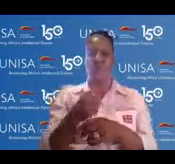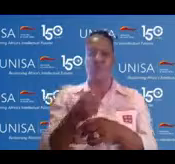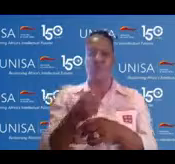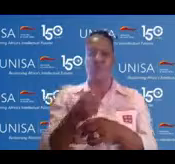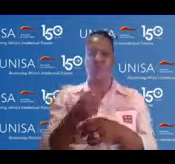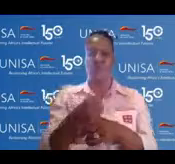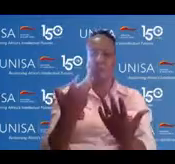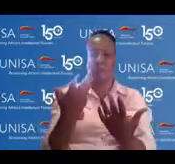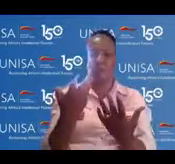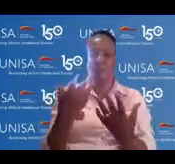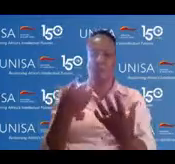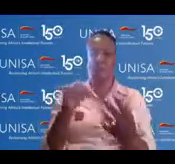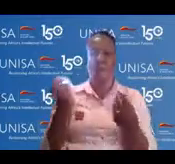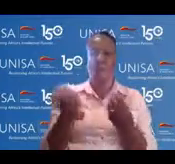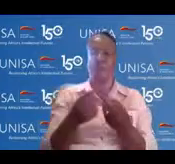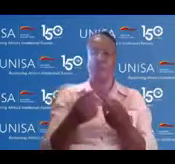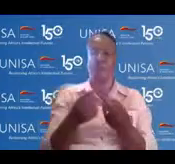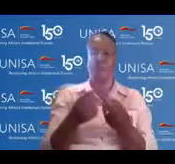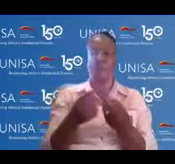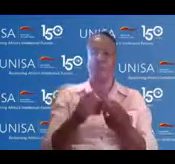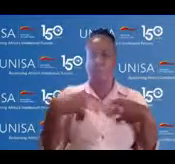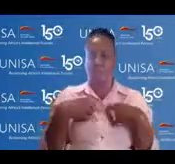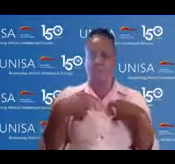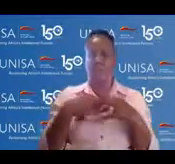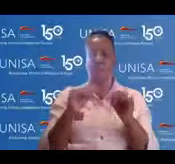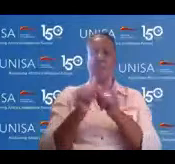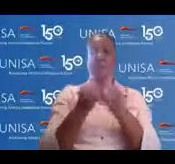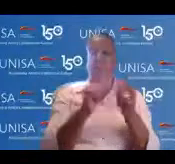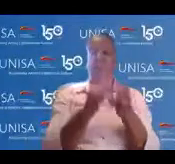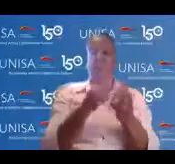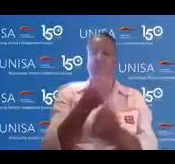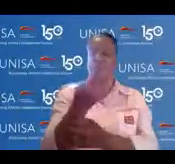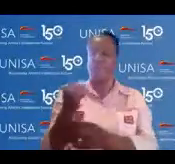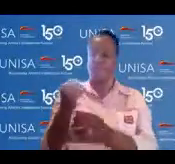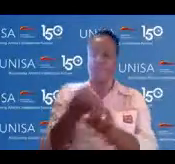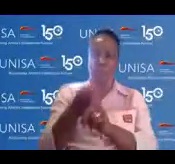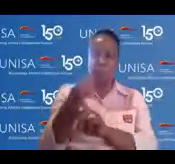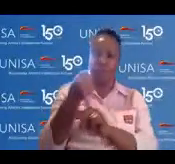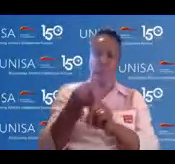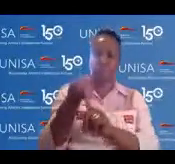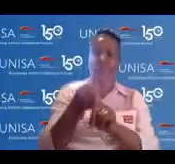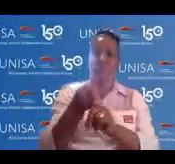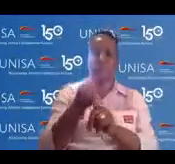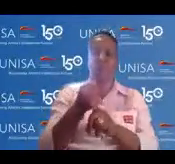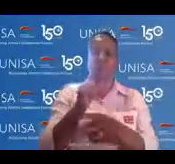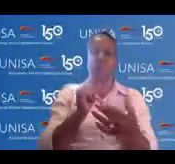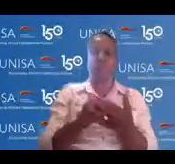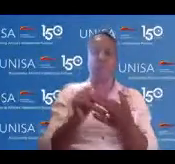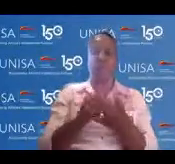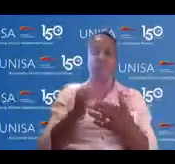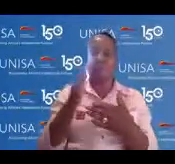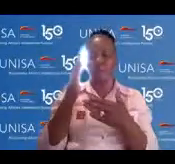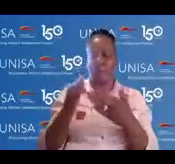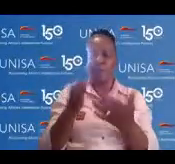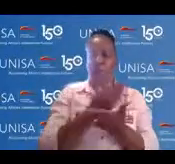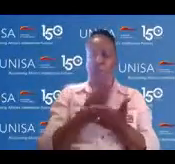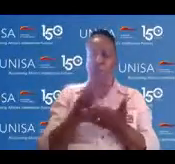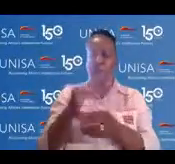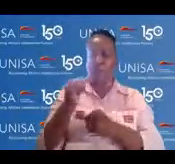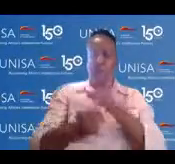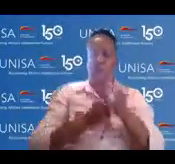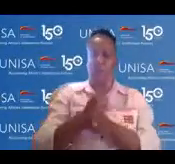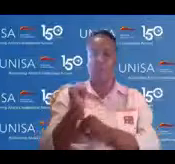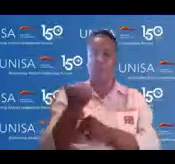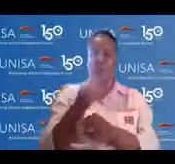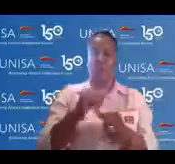the challenges that you might have, and push, because you're right at the last part of your run now for the year. We wish you all the best for the rest of